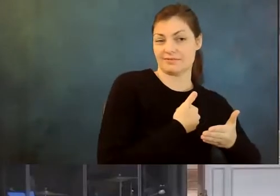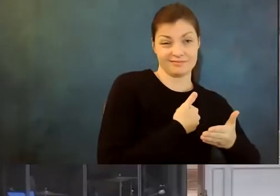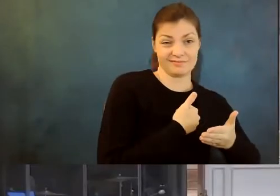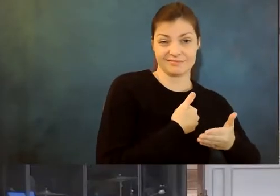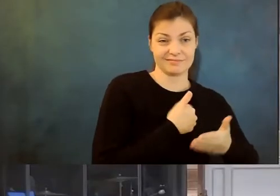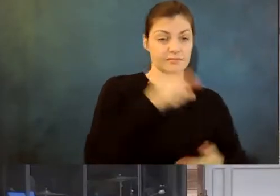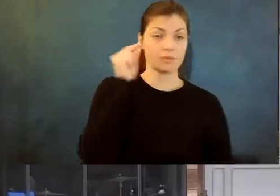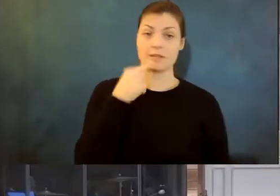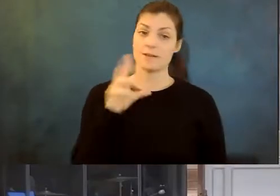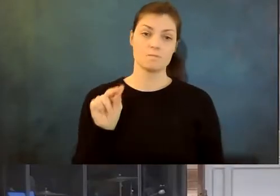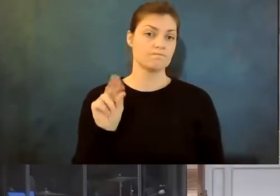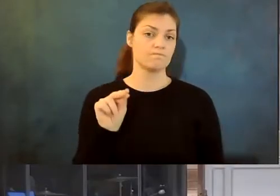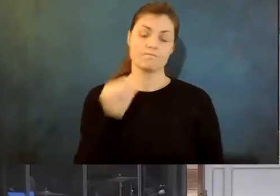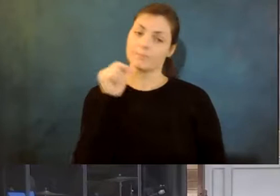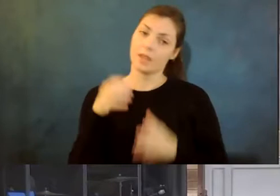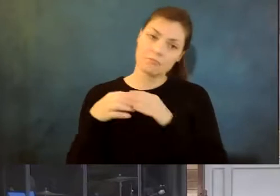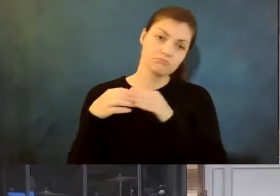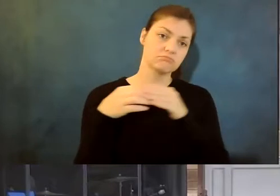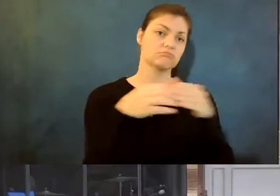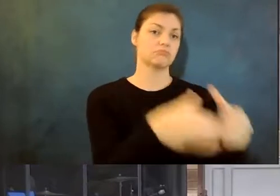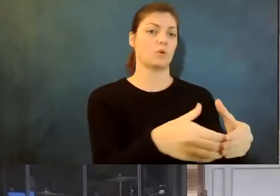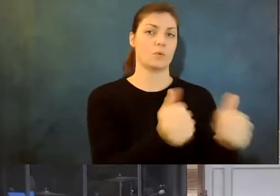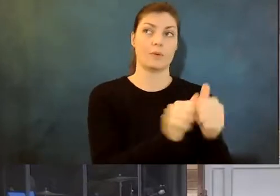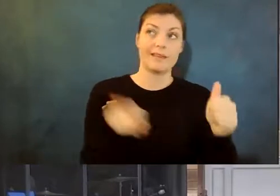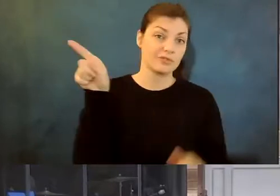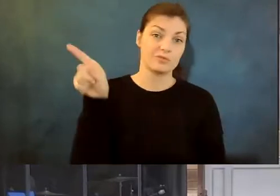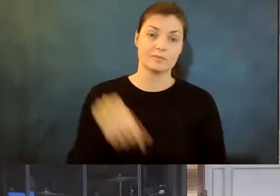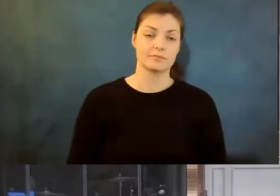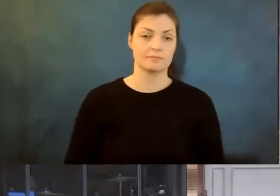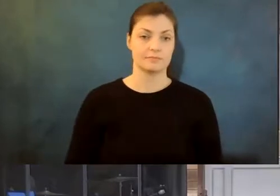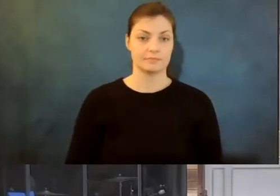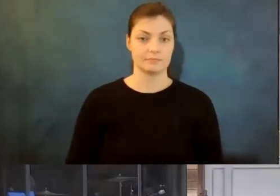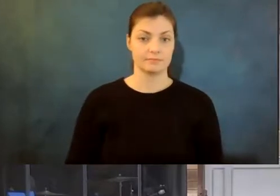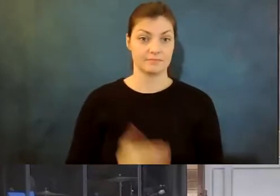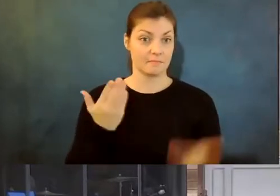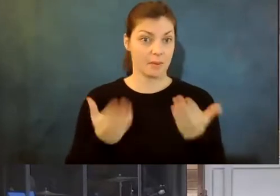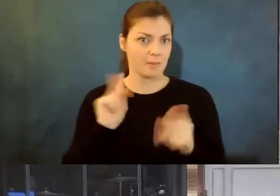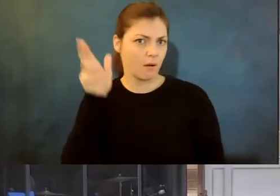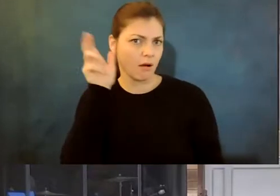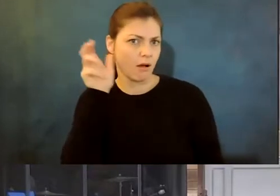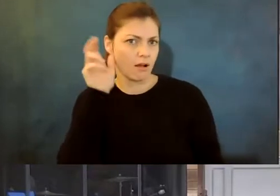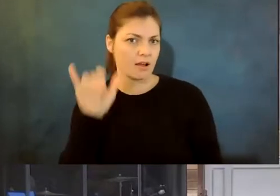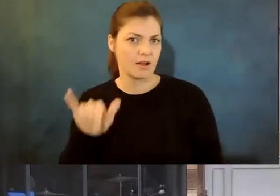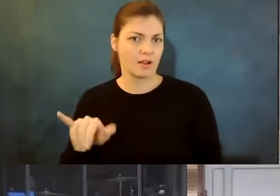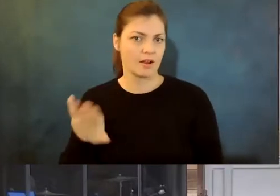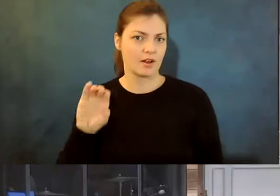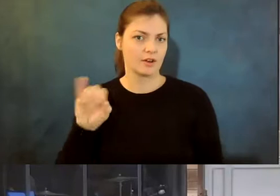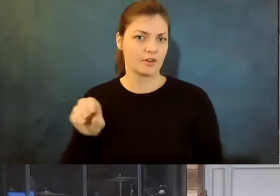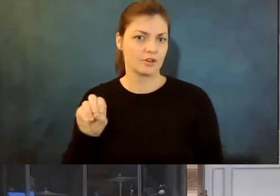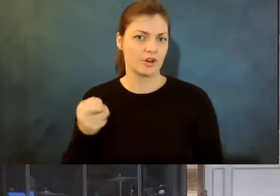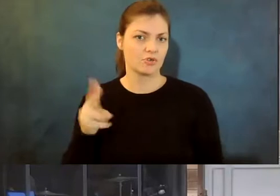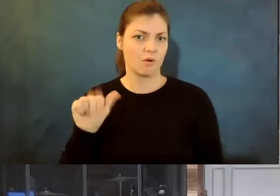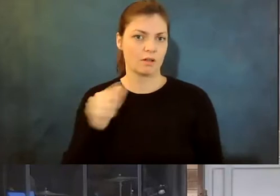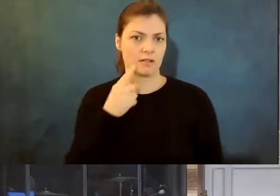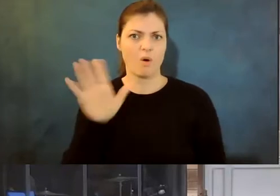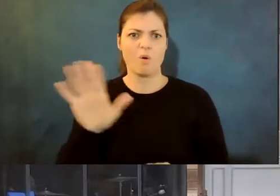Moses says, "I'm not going. We're not going." I think there were probably people, if anyone was nearby when he was having this conversation, Joshua was there, that are thinking, "Are you sure you want to say